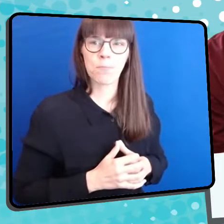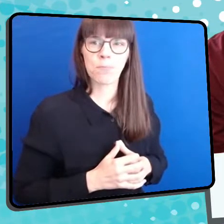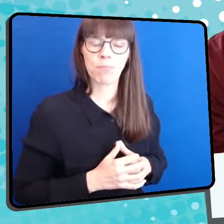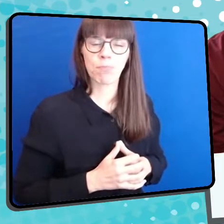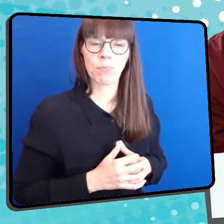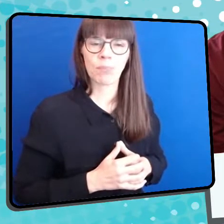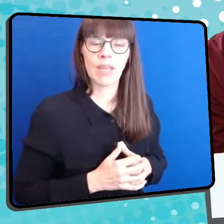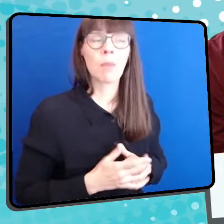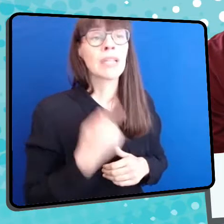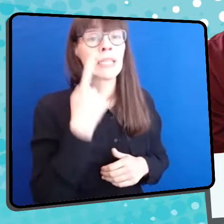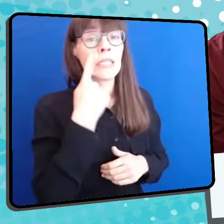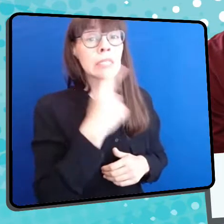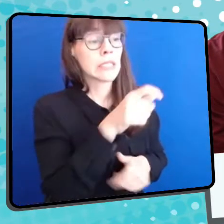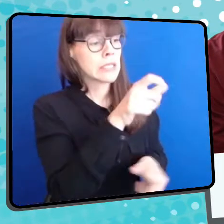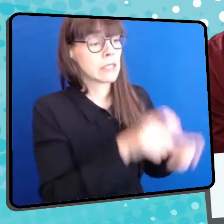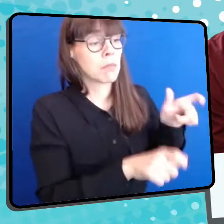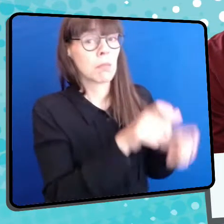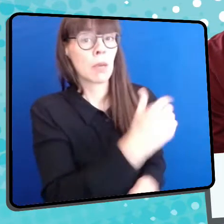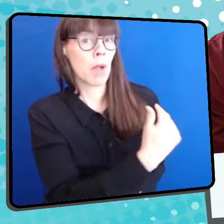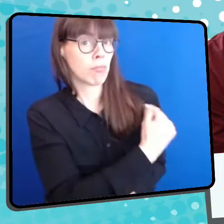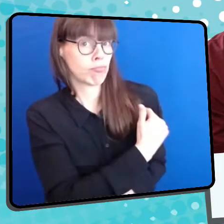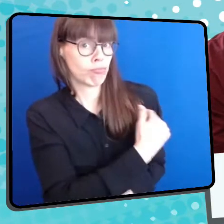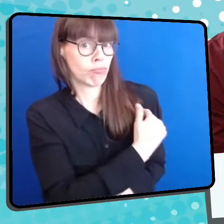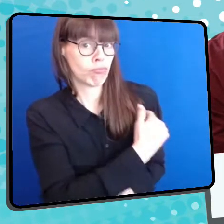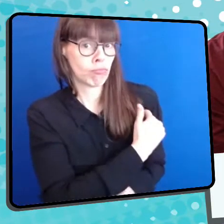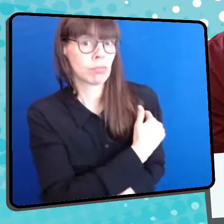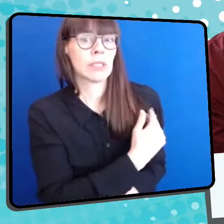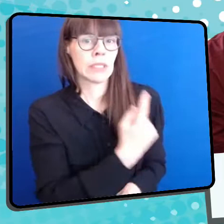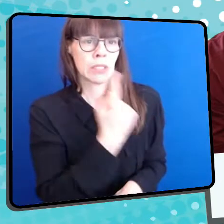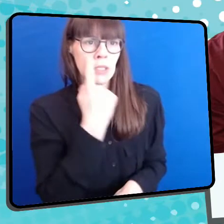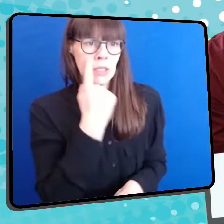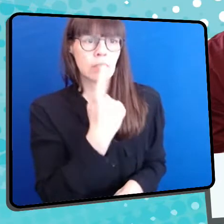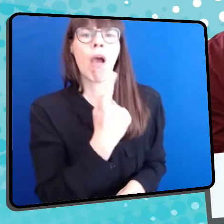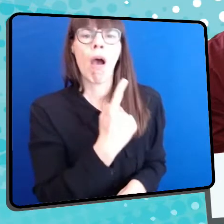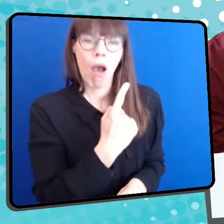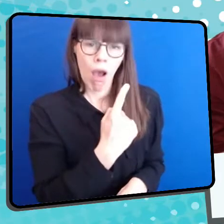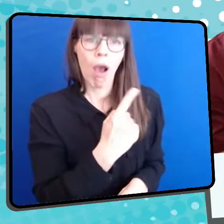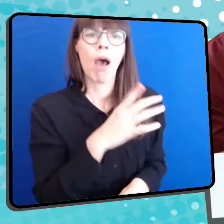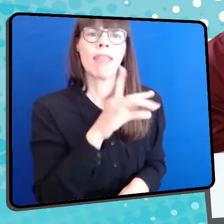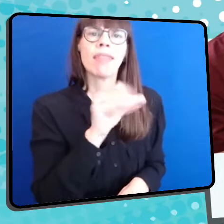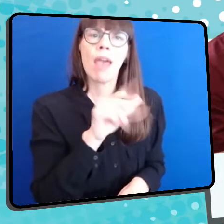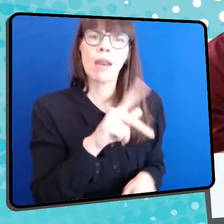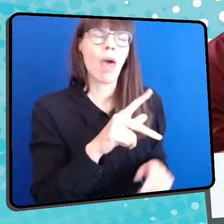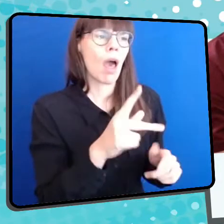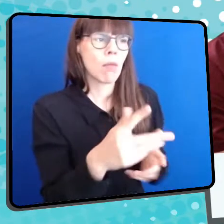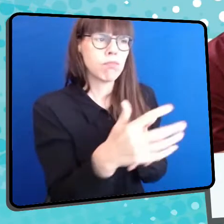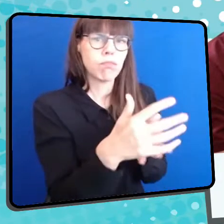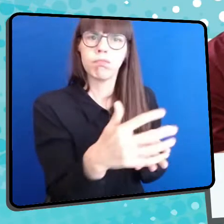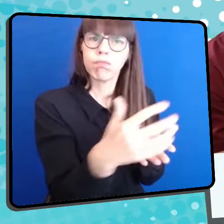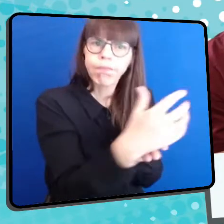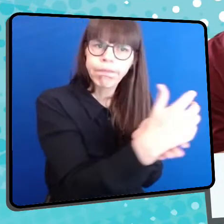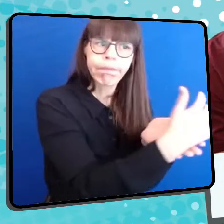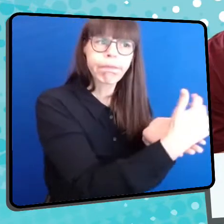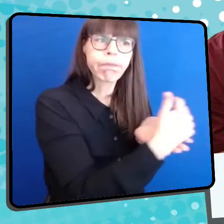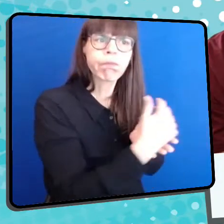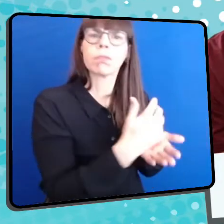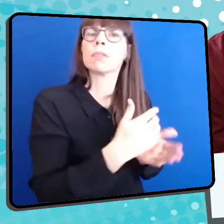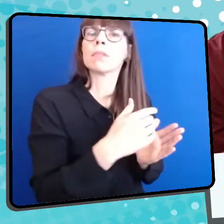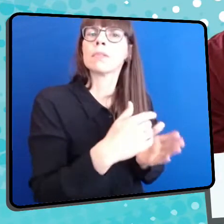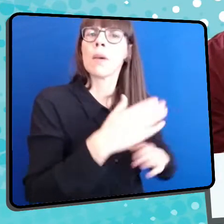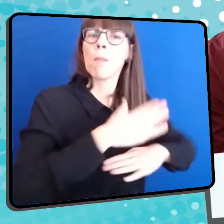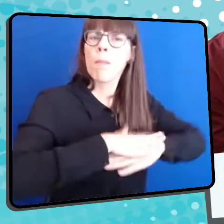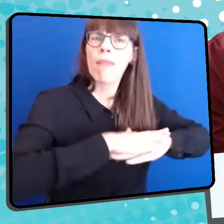you'll see customers who are actually making that proactive step of setting up their data practices and setting up their data platforms. So for those